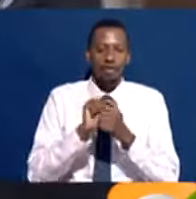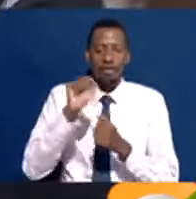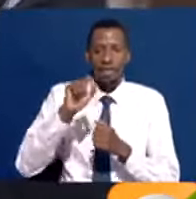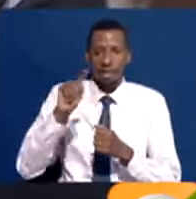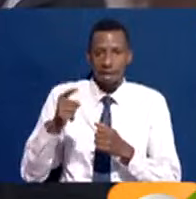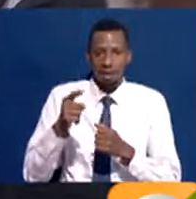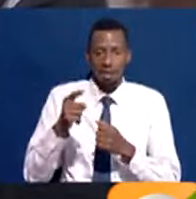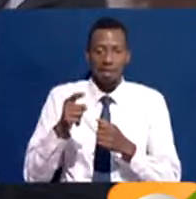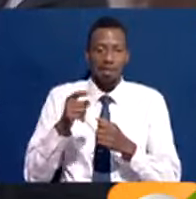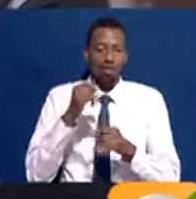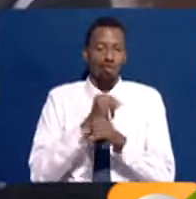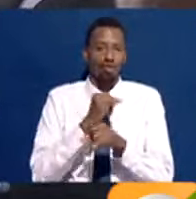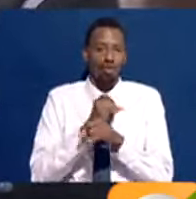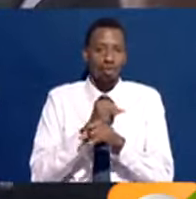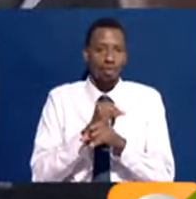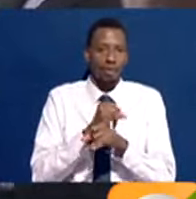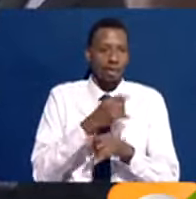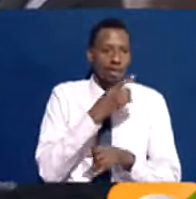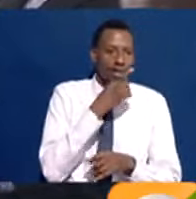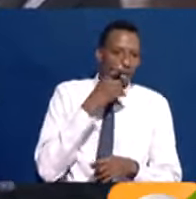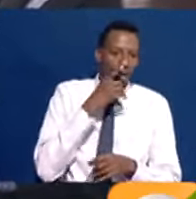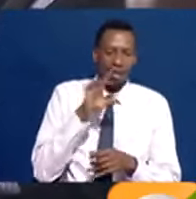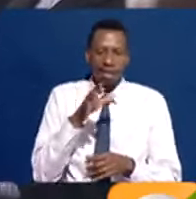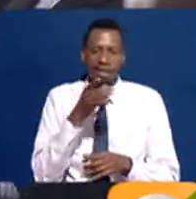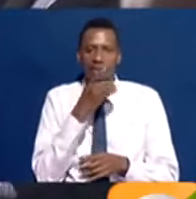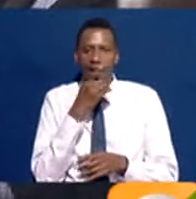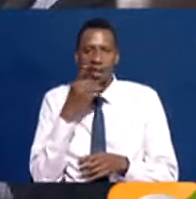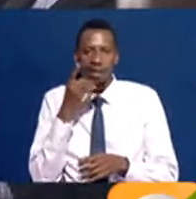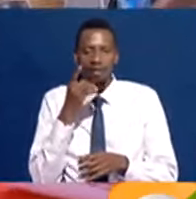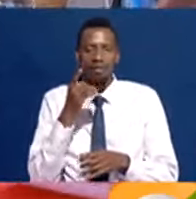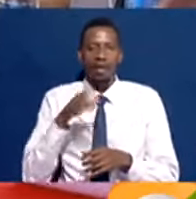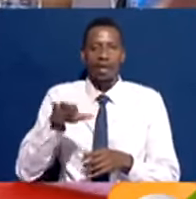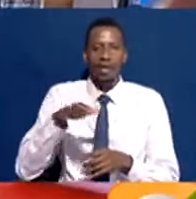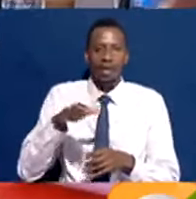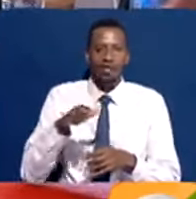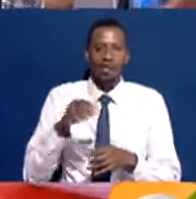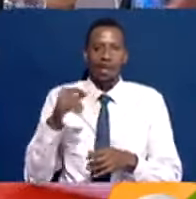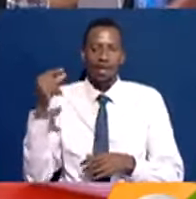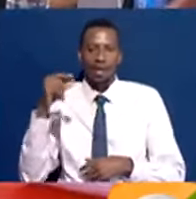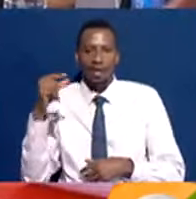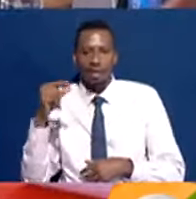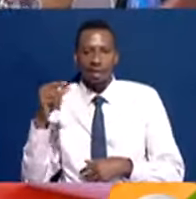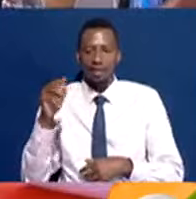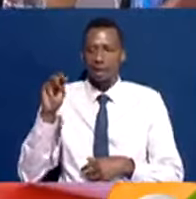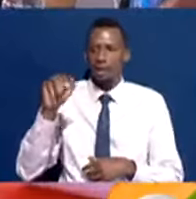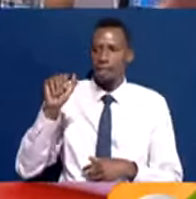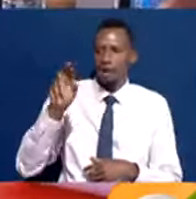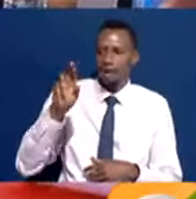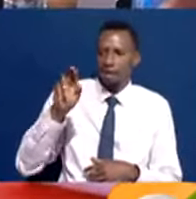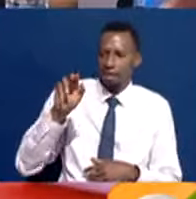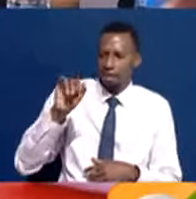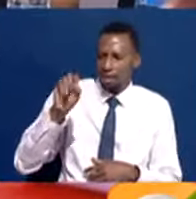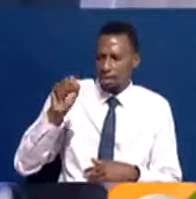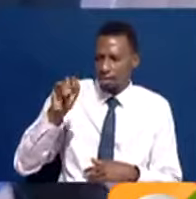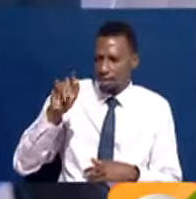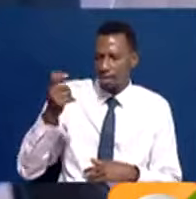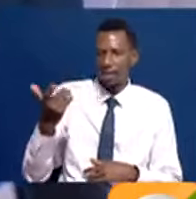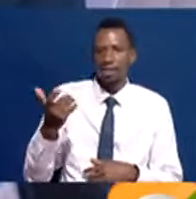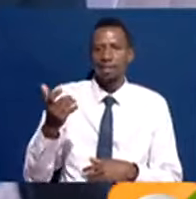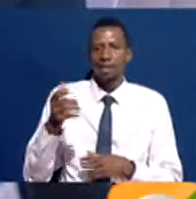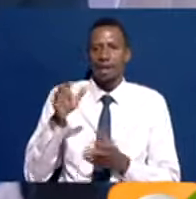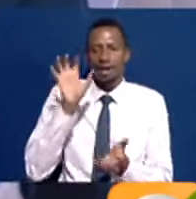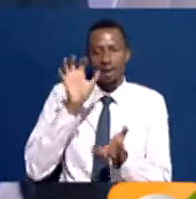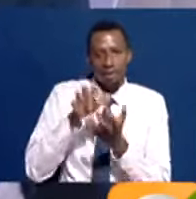semi-arid counties of Garissa, Isiolo, Lamu, Mandera, Marsabit, Samburu, Tana River, Turkana, Wajir, and West